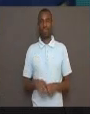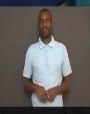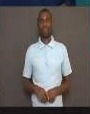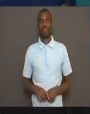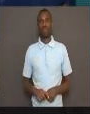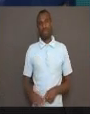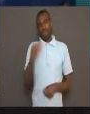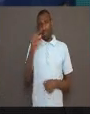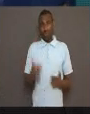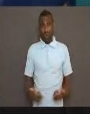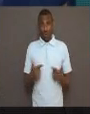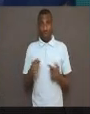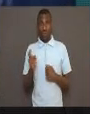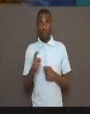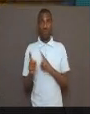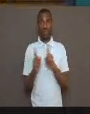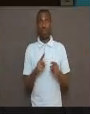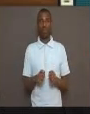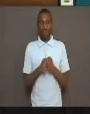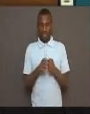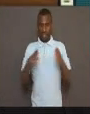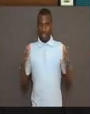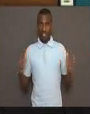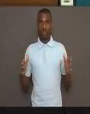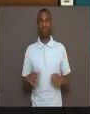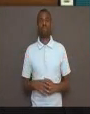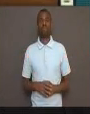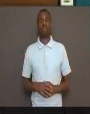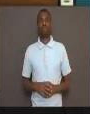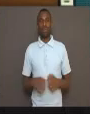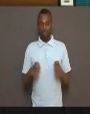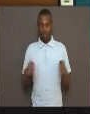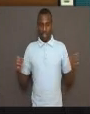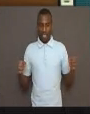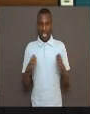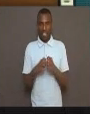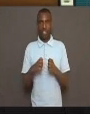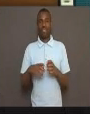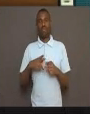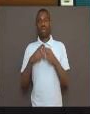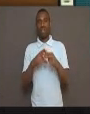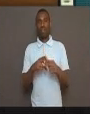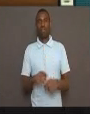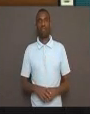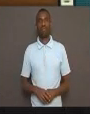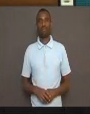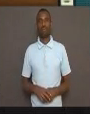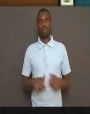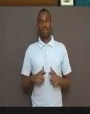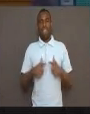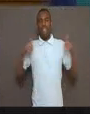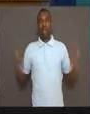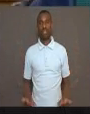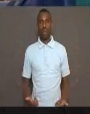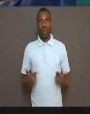loads, notice that the extension is elastic. For large